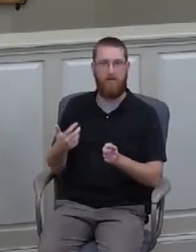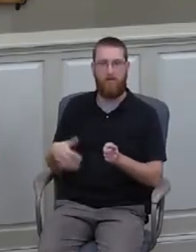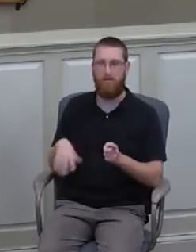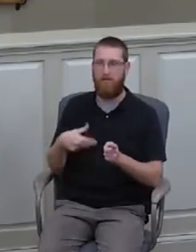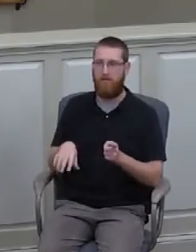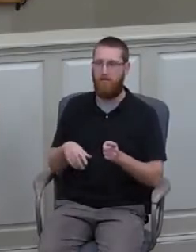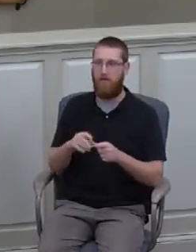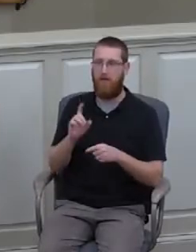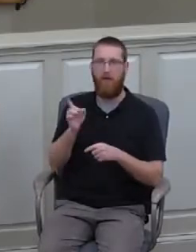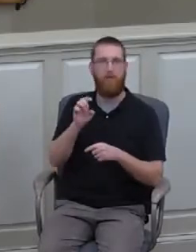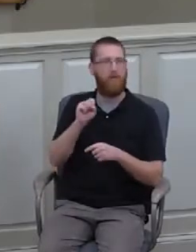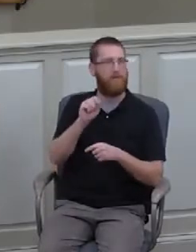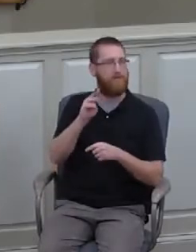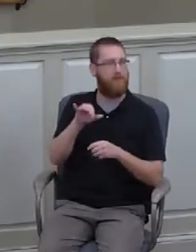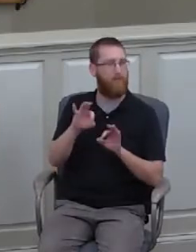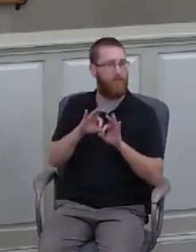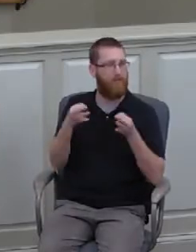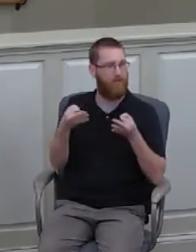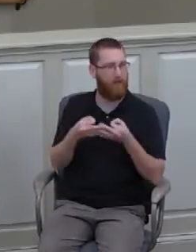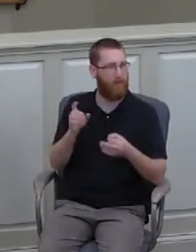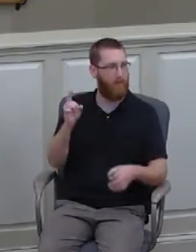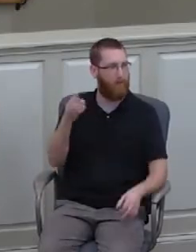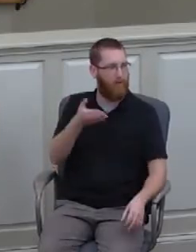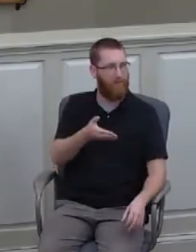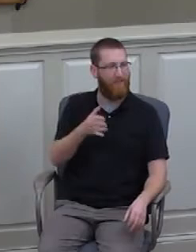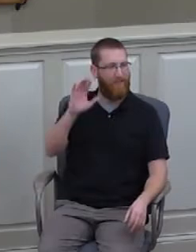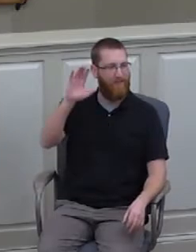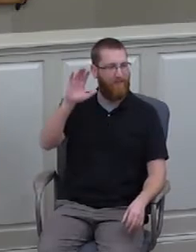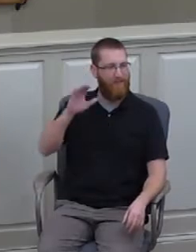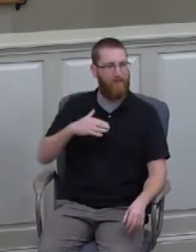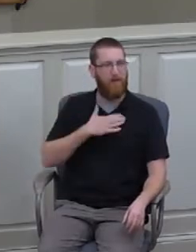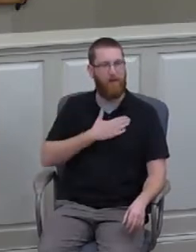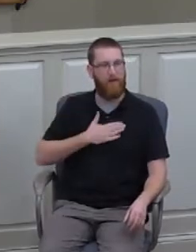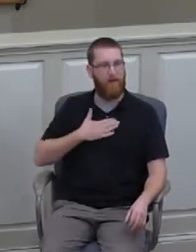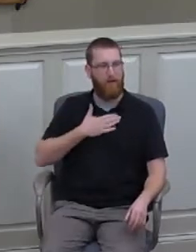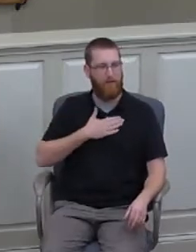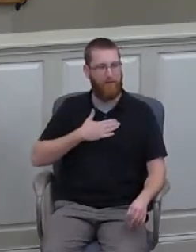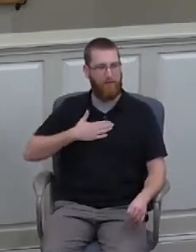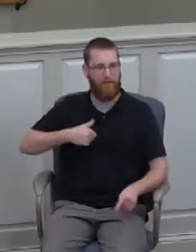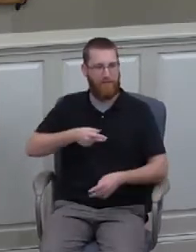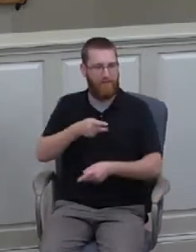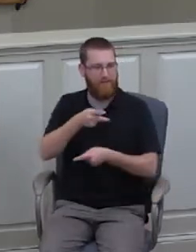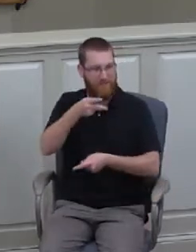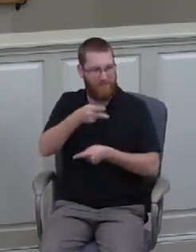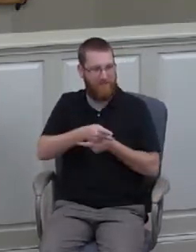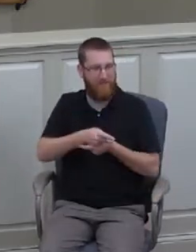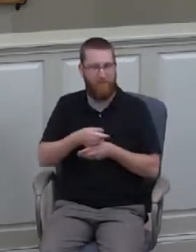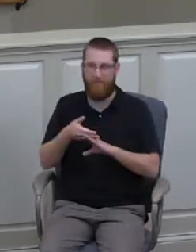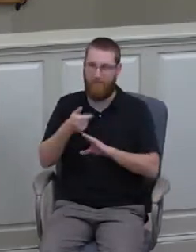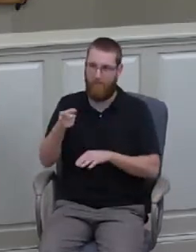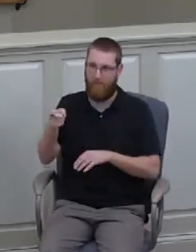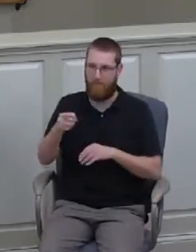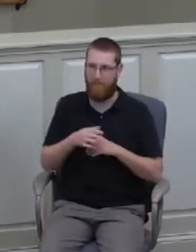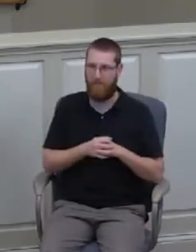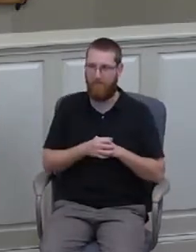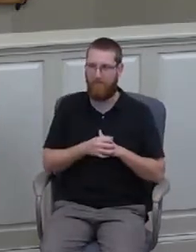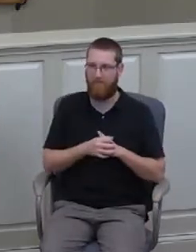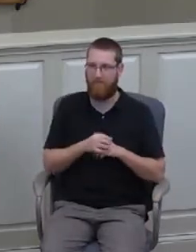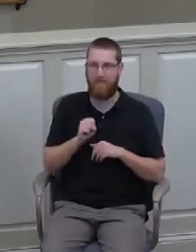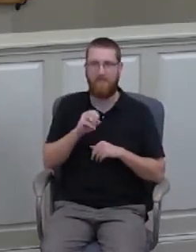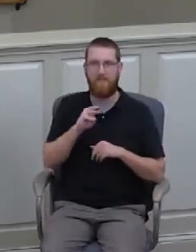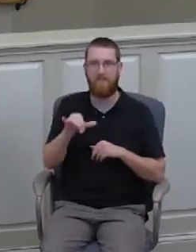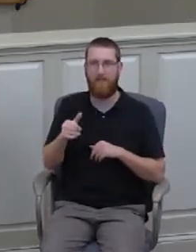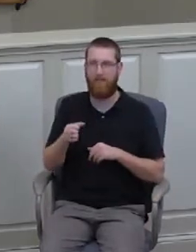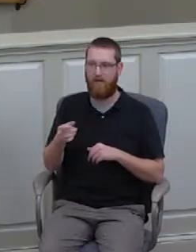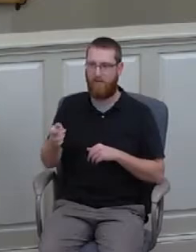Where's Sammy's family? Raise your hand. Somebody please get this as soon as you possibly can. Sammy, Have